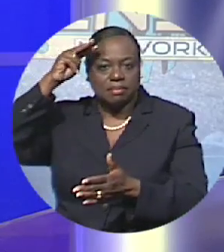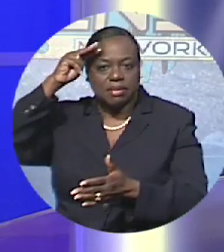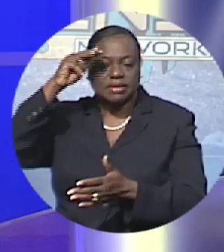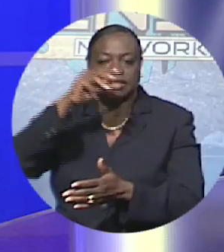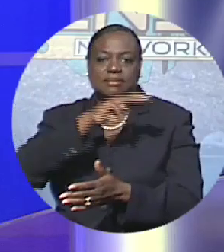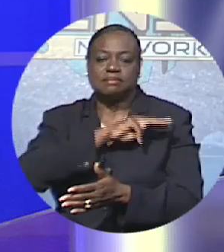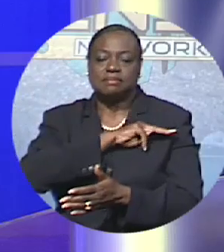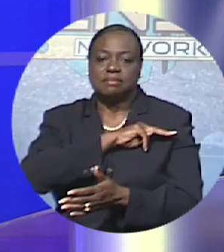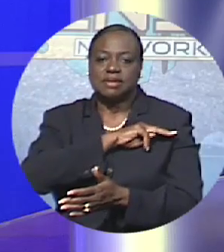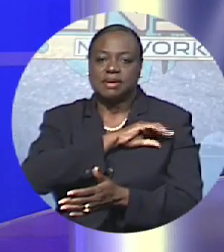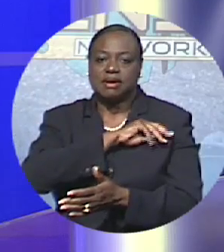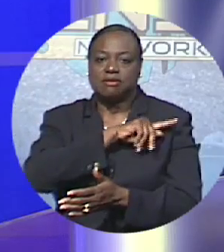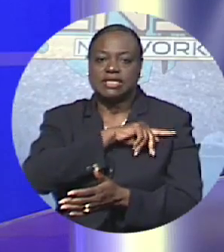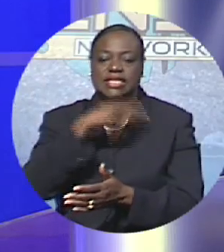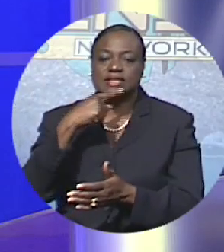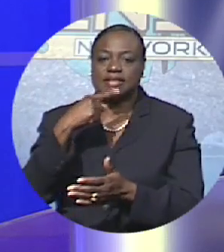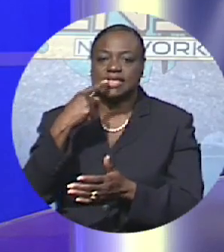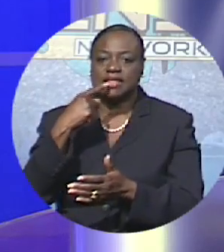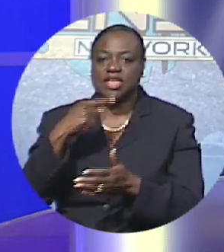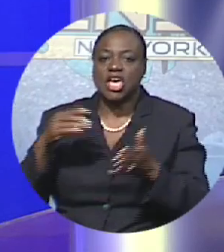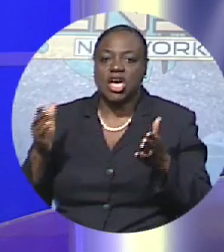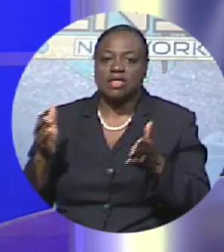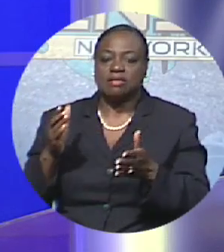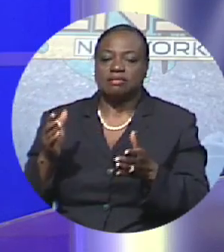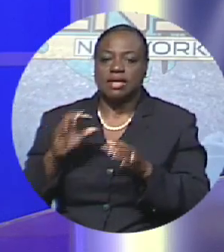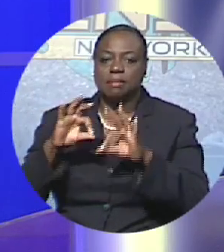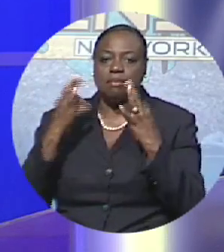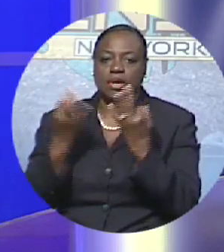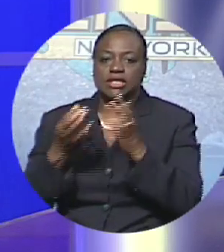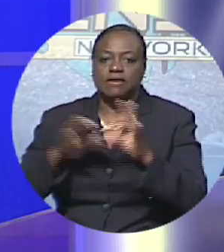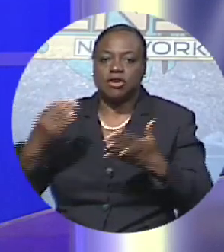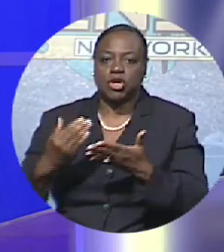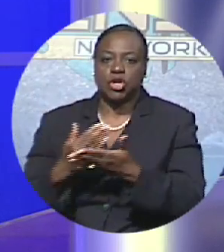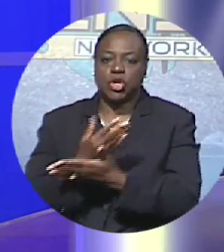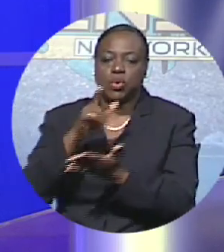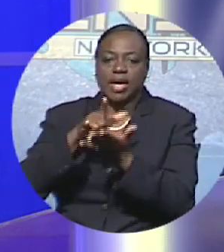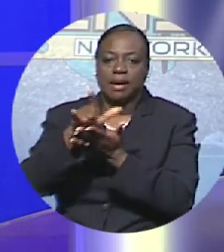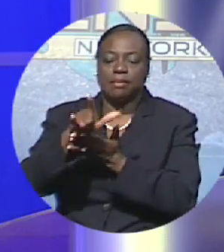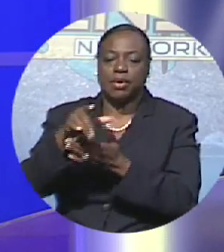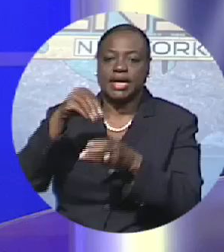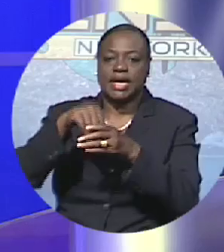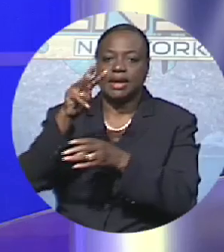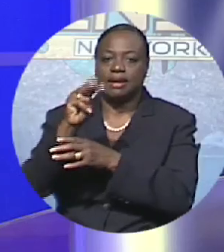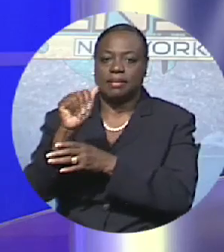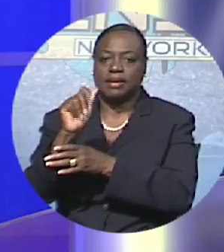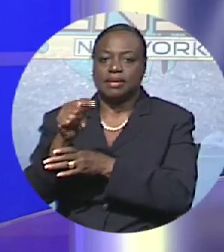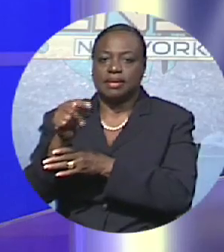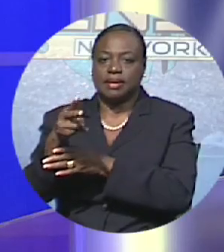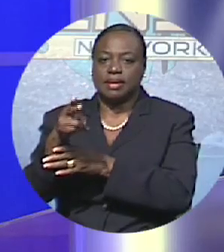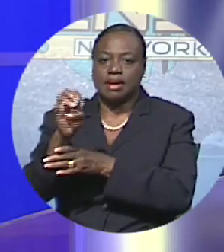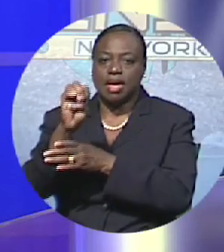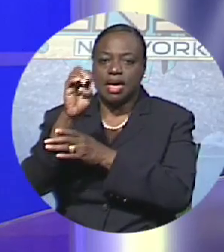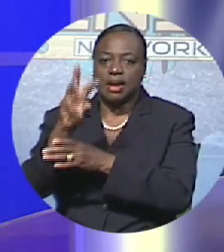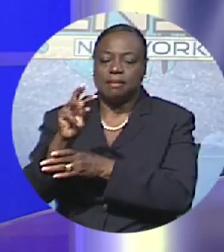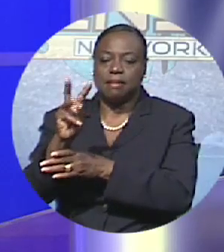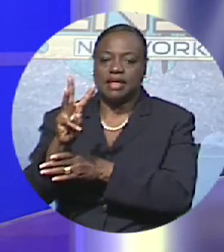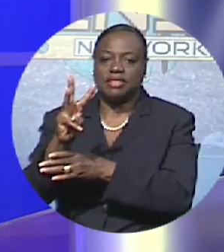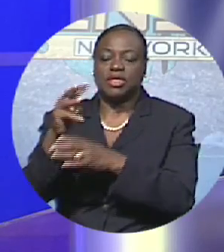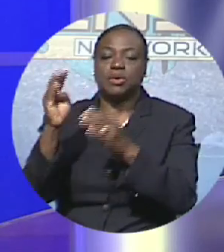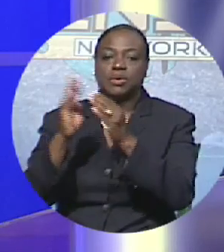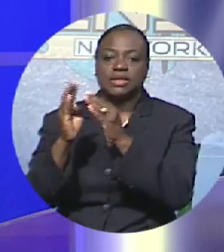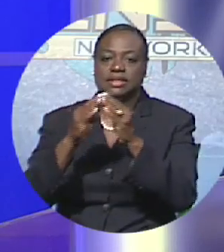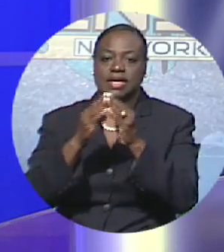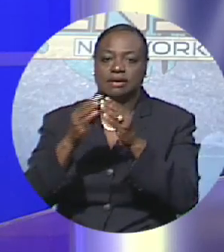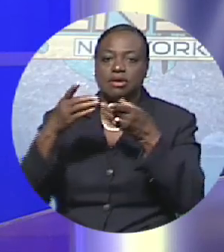has even recognized the urgency for a new Inagua International Airport in Matthew Town. During his visit to the commissioning ceremony for the